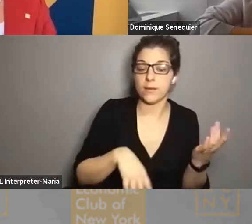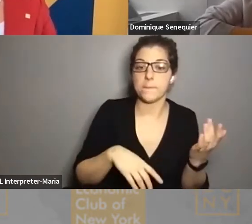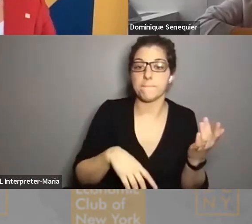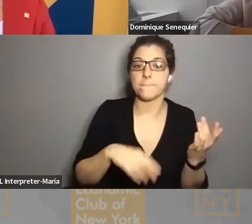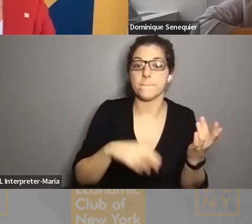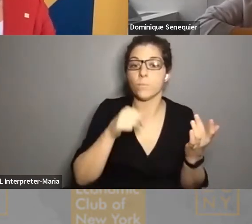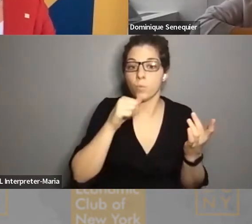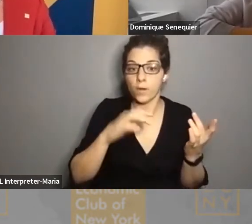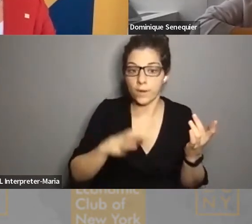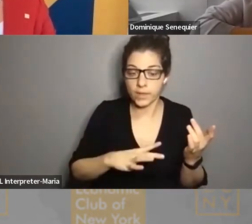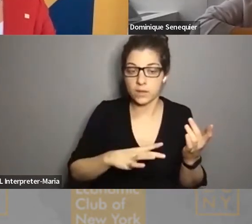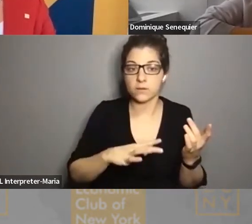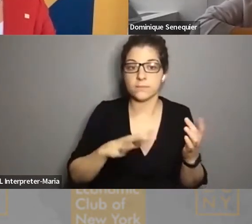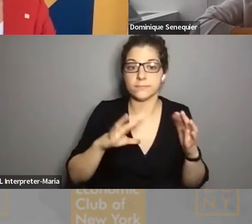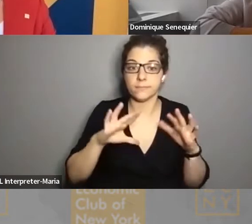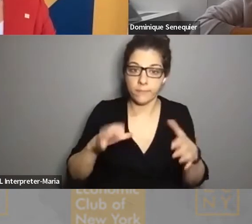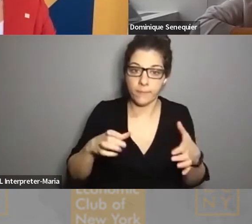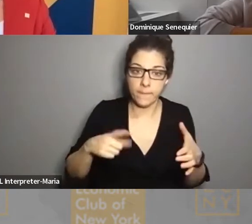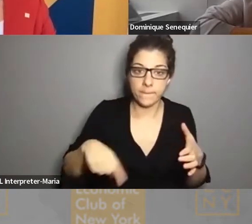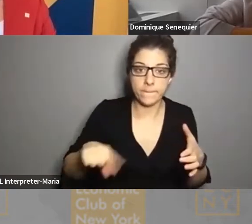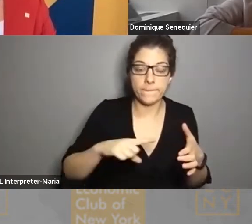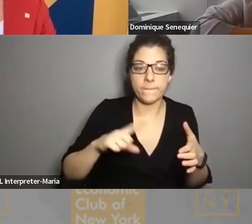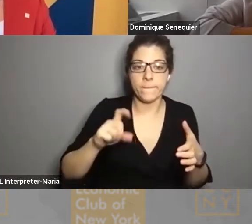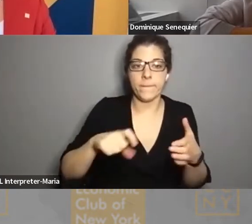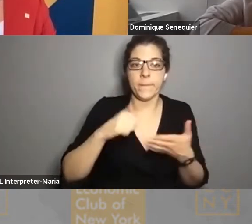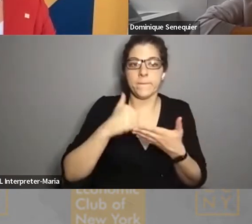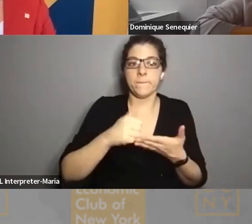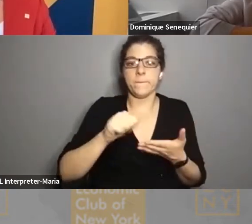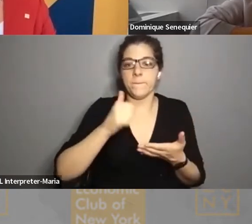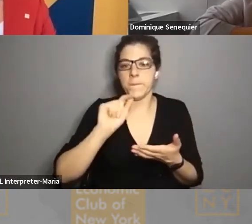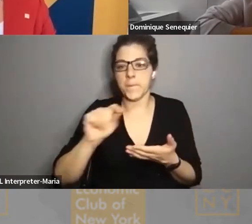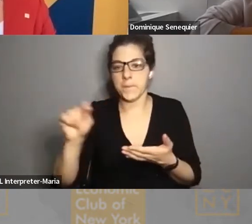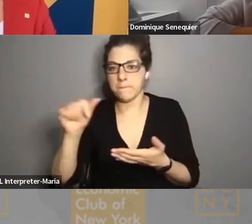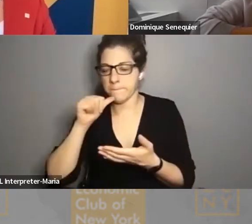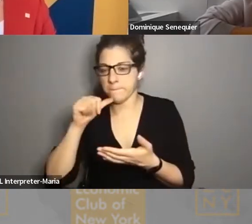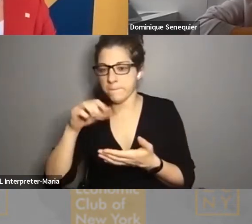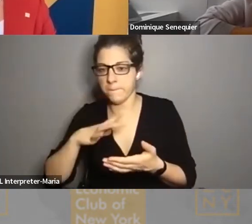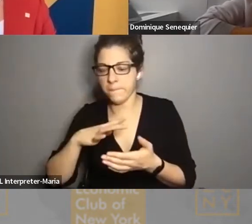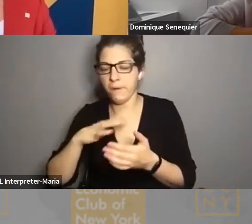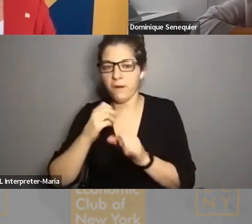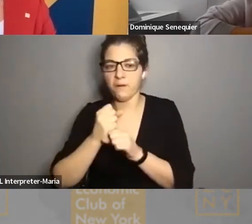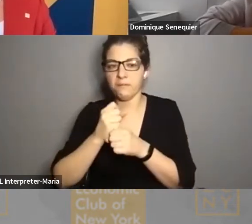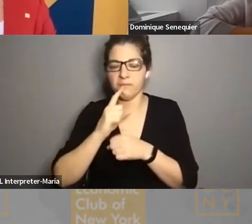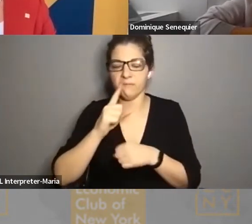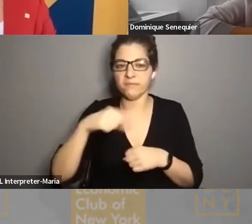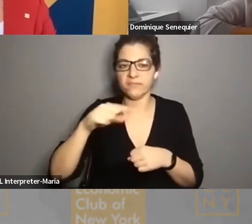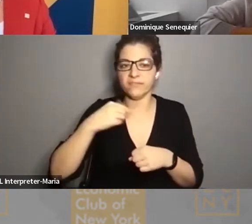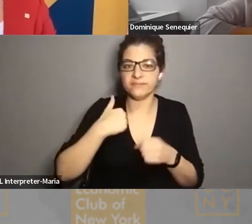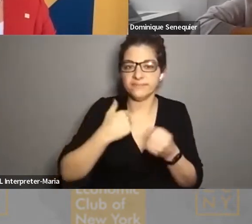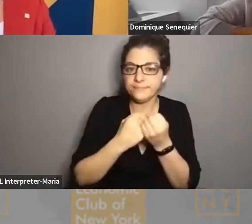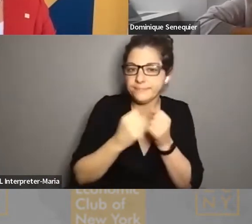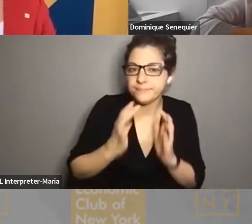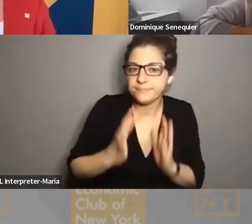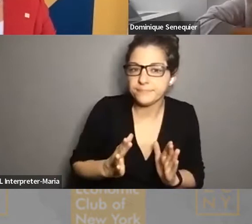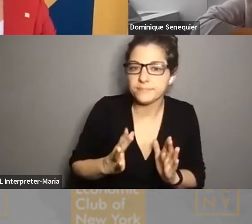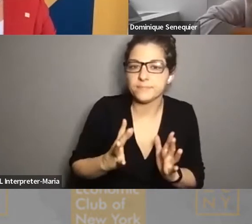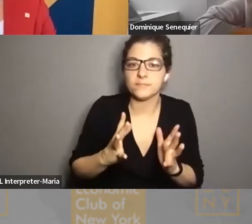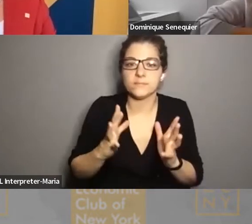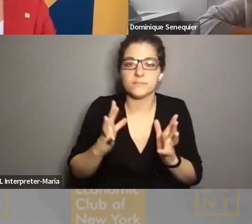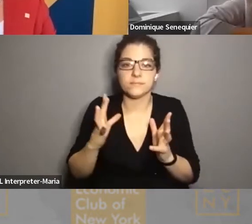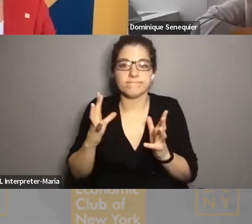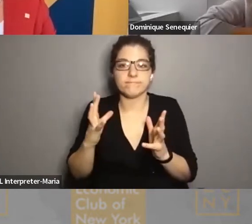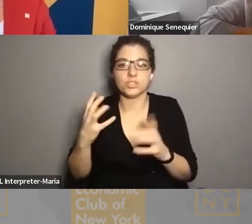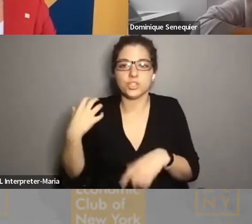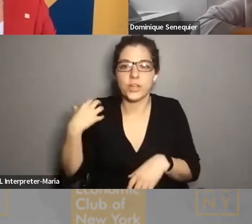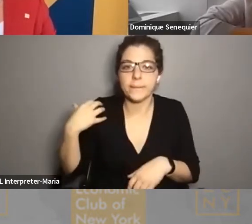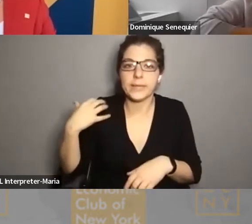women as a group need to help other women, along with making sure that they have sponsors and champions, men and women,